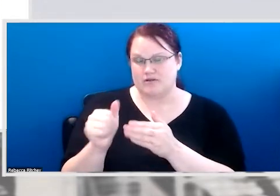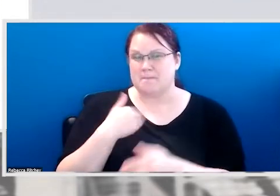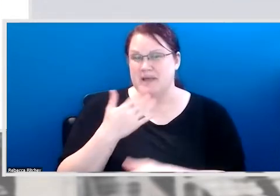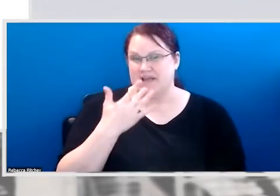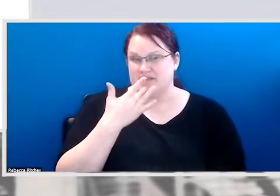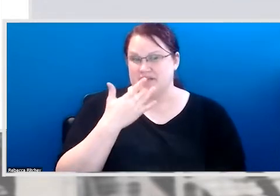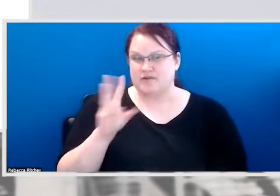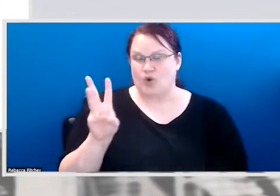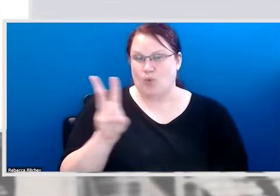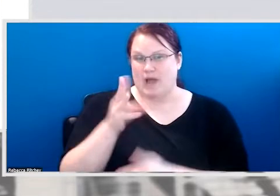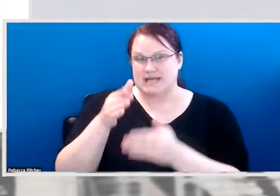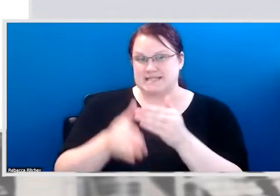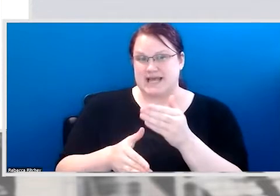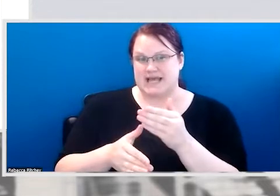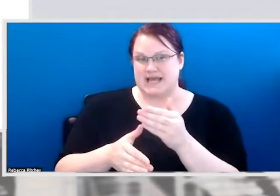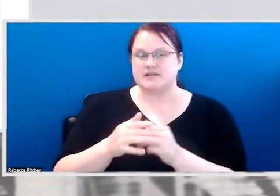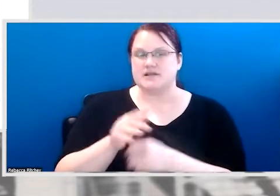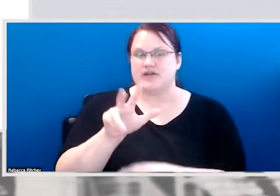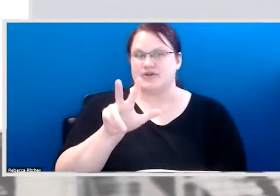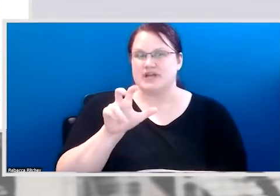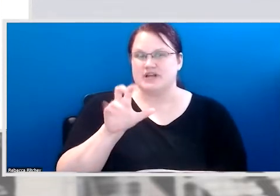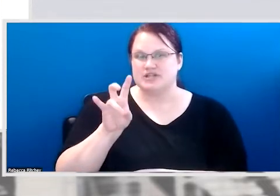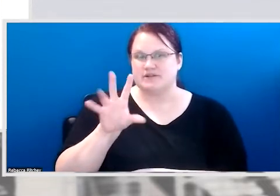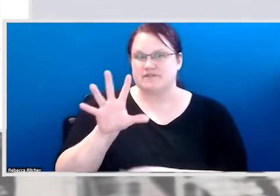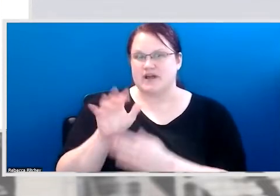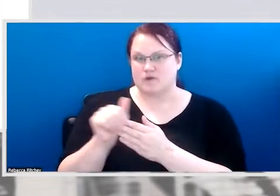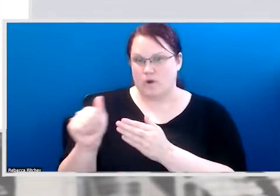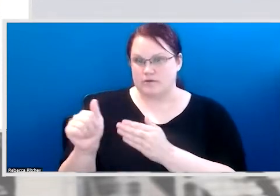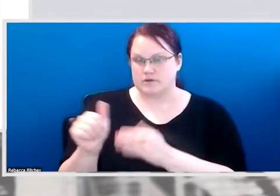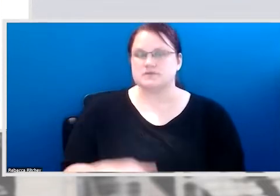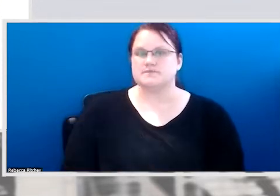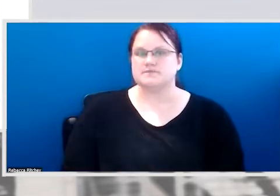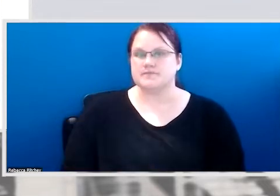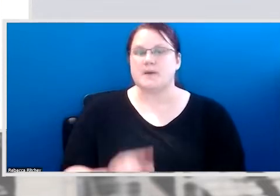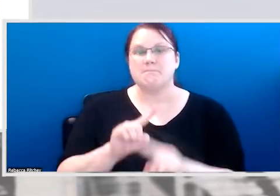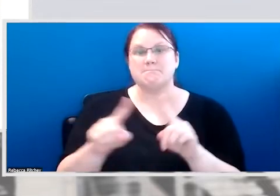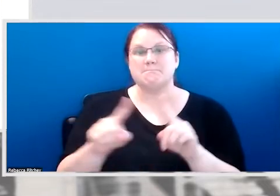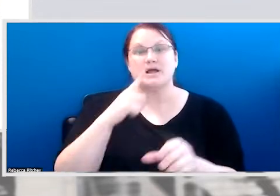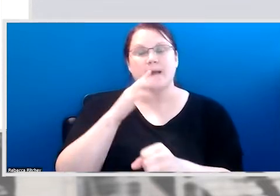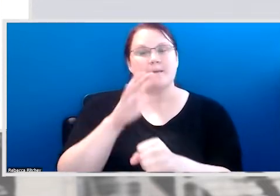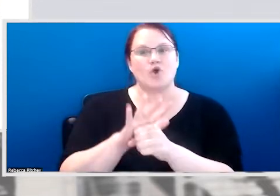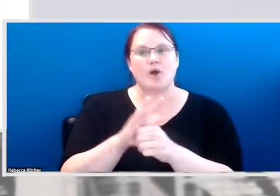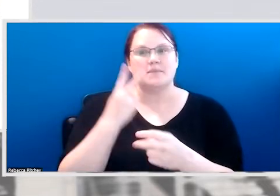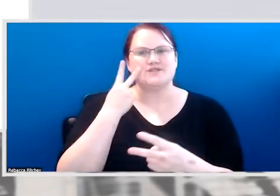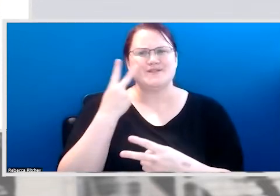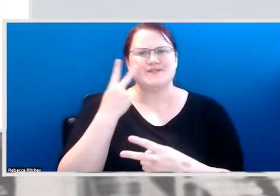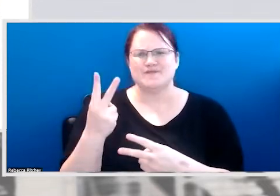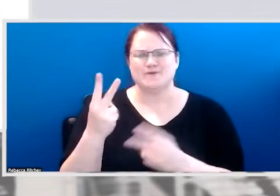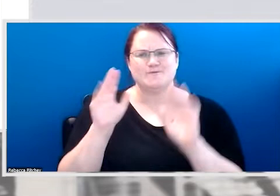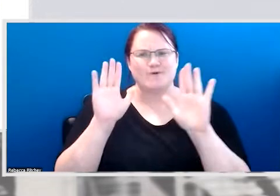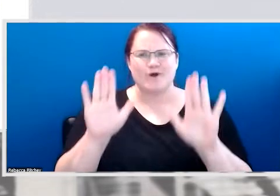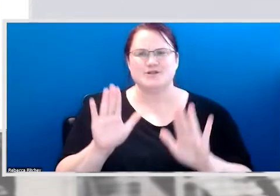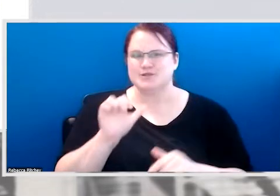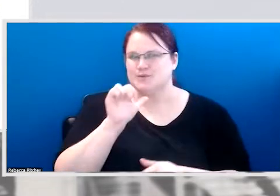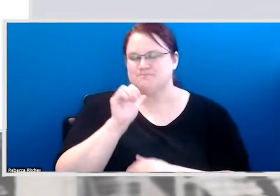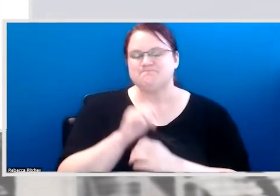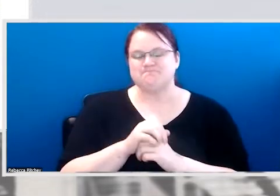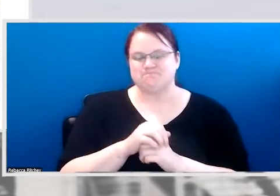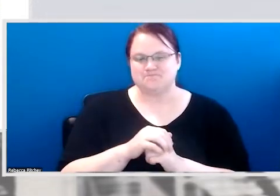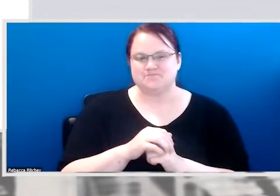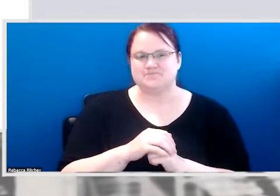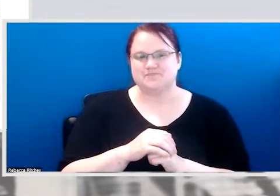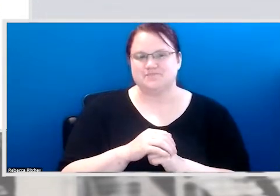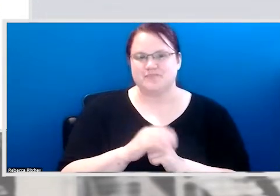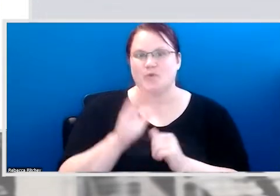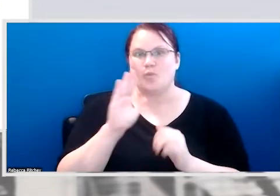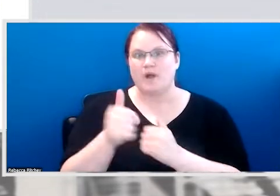Overlook, it'll set you back $375. But I promise you the views, West End Overlook, you won't regret it. Still one of the most underrated